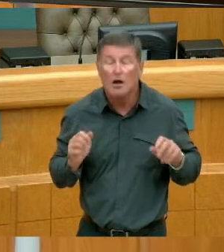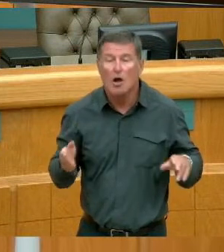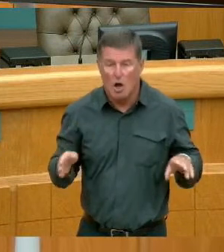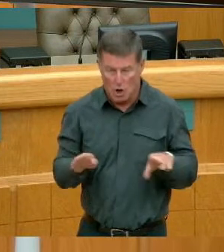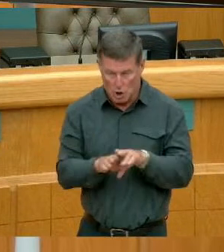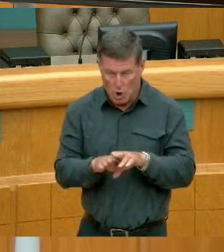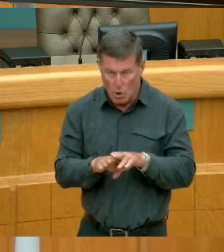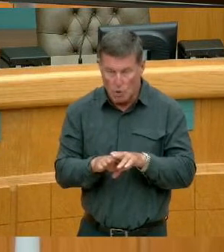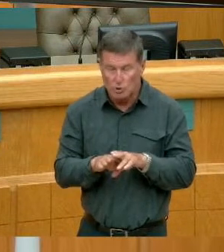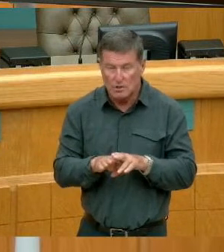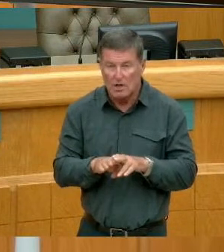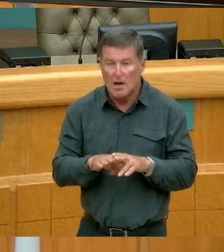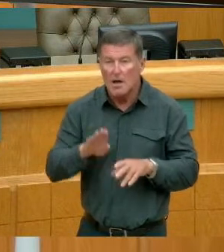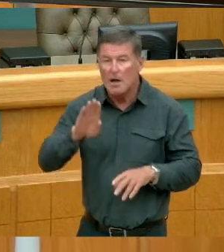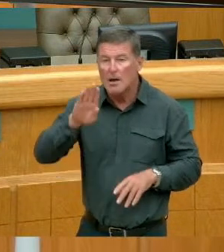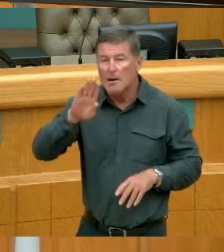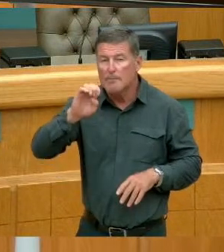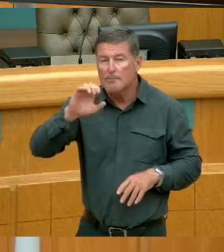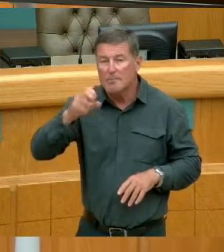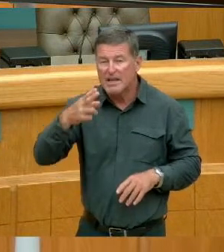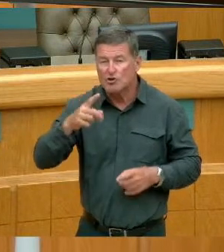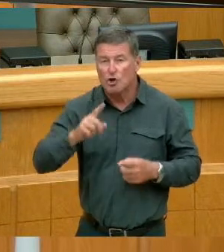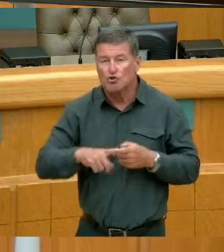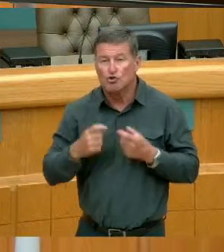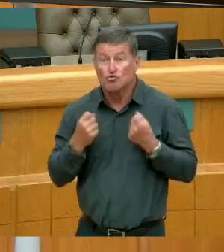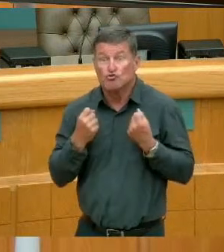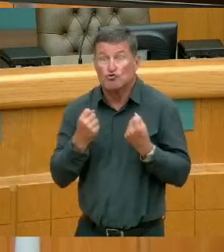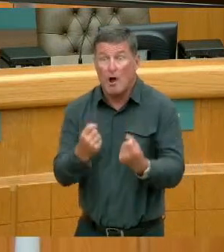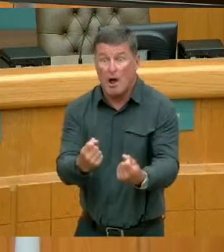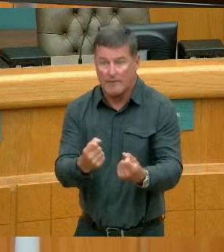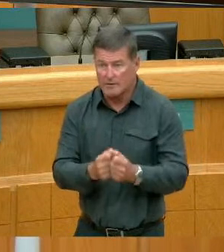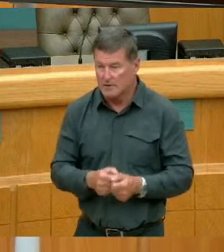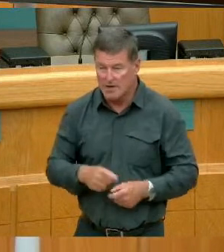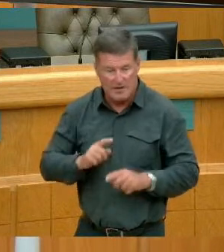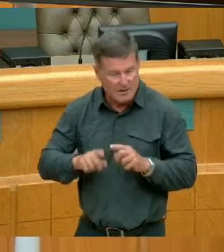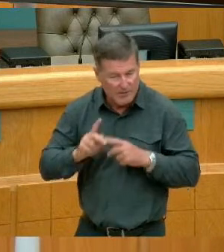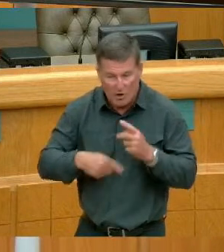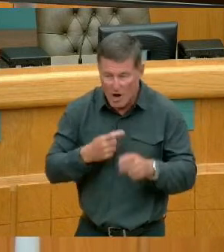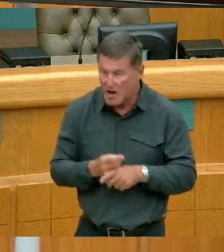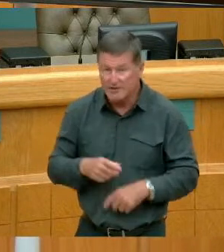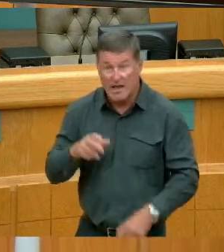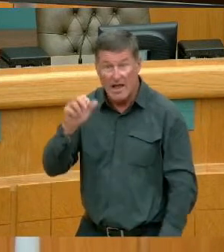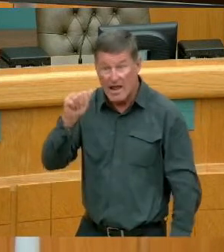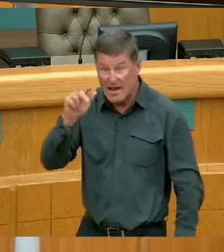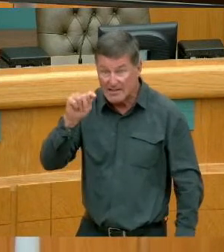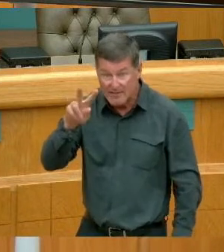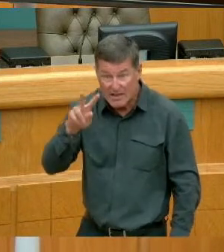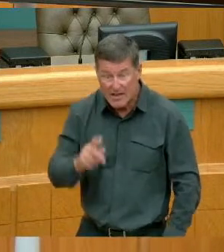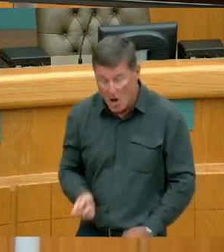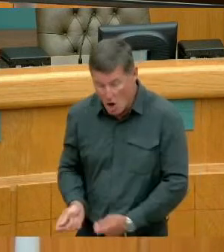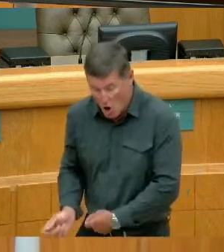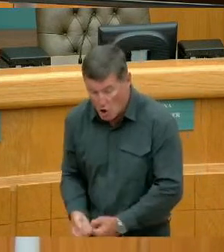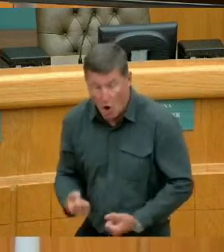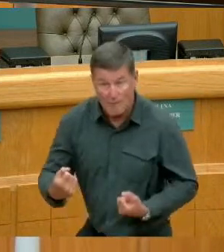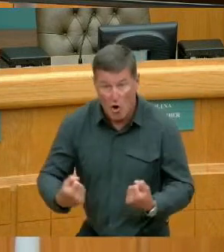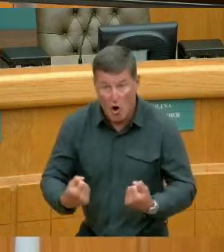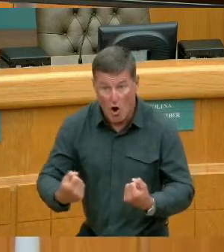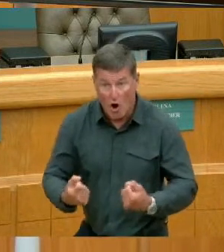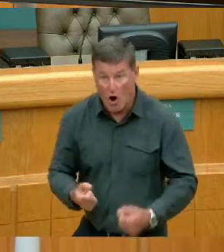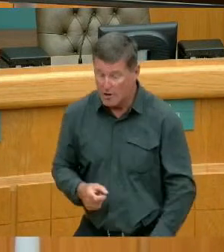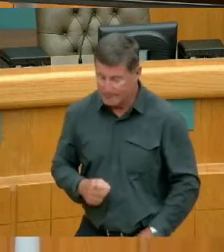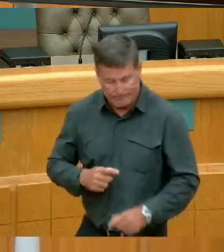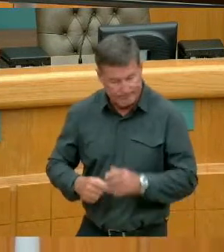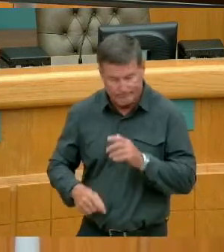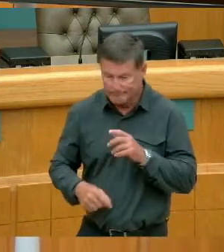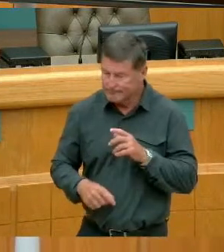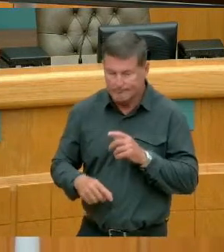close vehicular access. And that includes all types of vehicular, so all-terrain vehicles, golf carts, and whatnot. I know we're going to